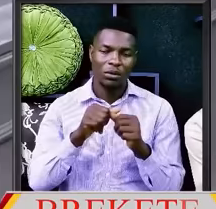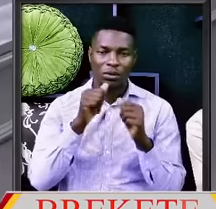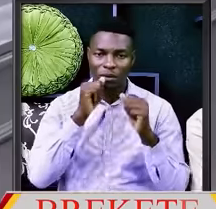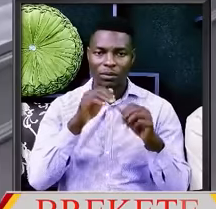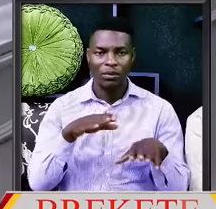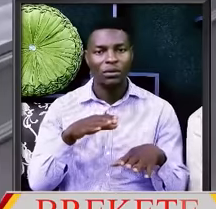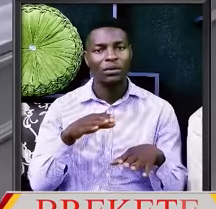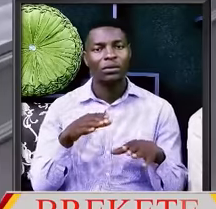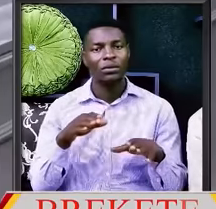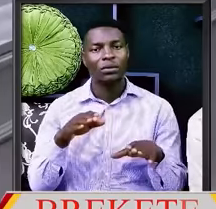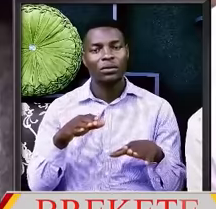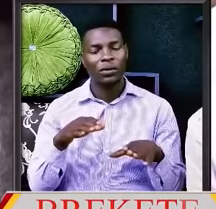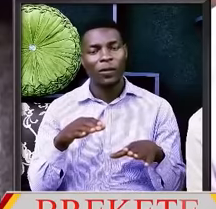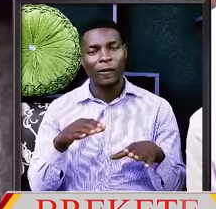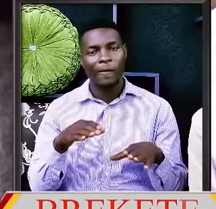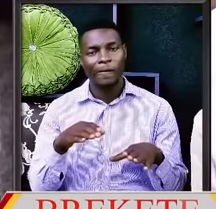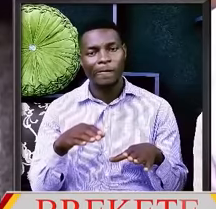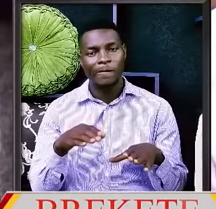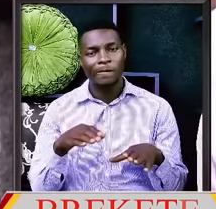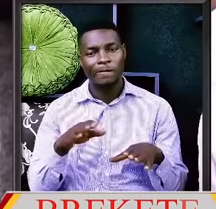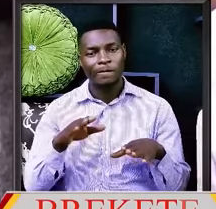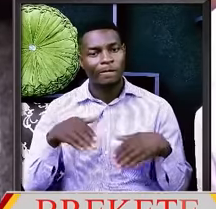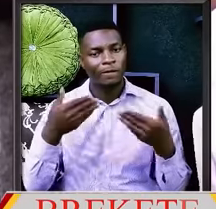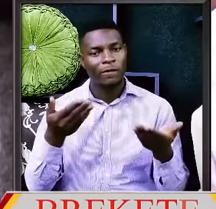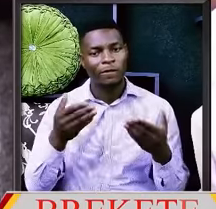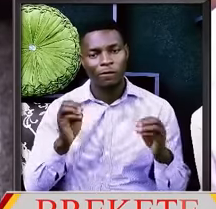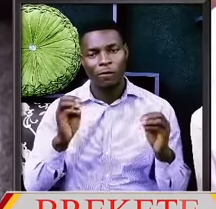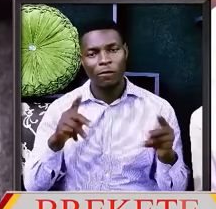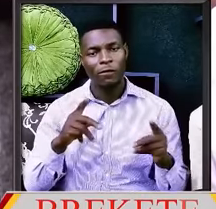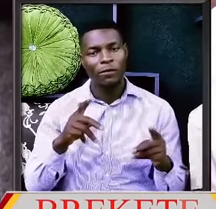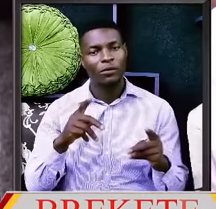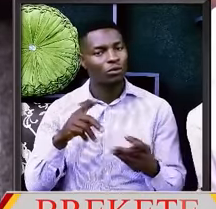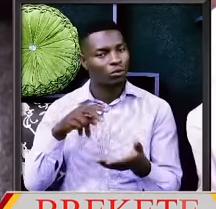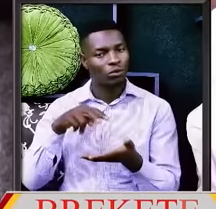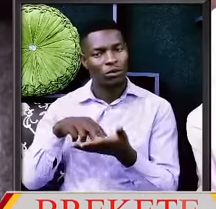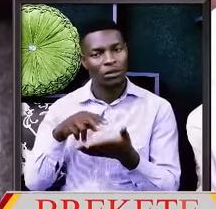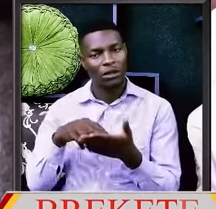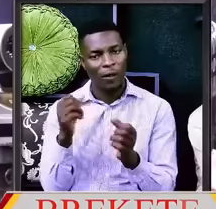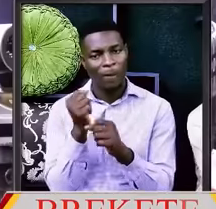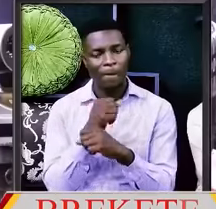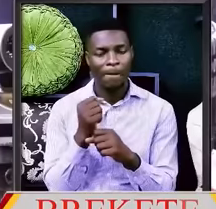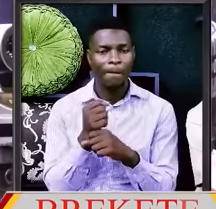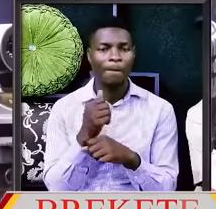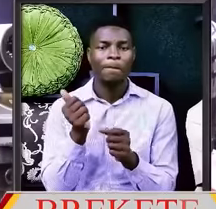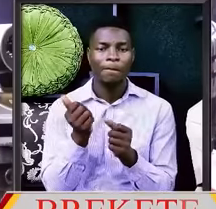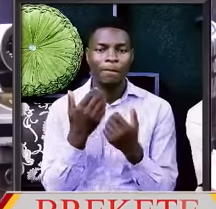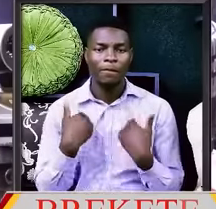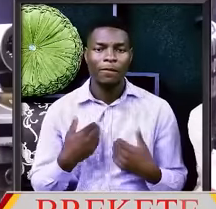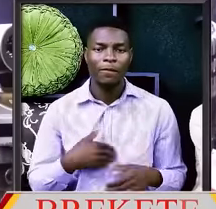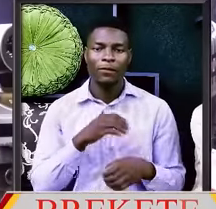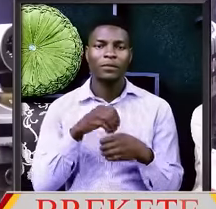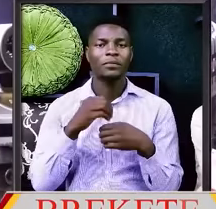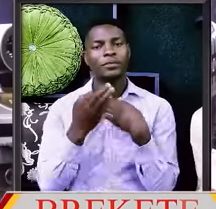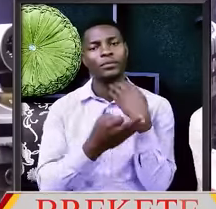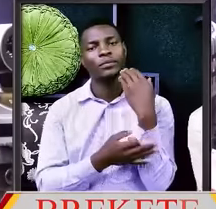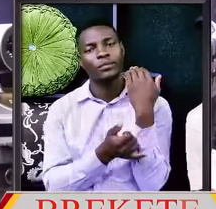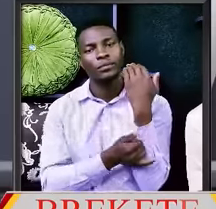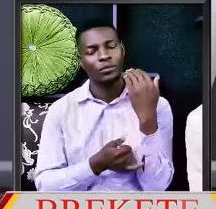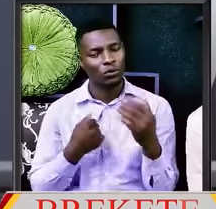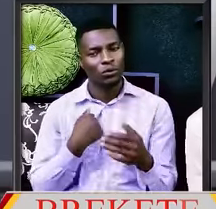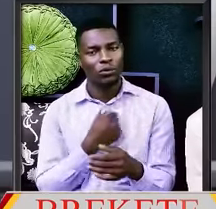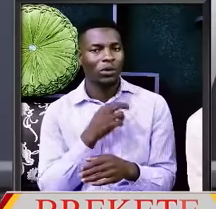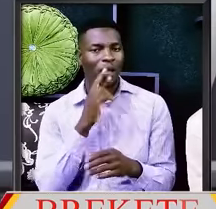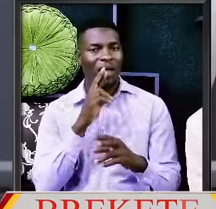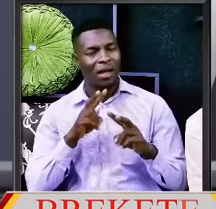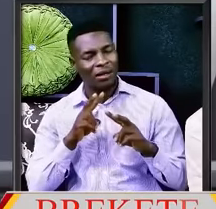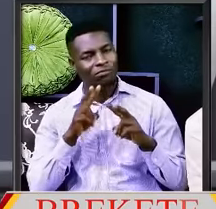The God will give you the opportunity and the limelight to be able to fight this battle. Amen. Everybody, both home and abroad, we're actually licking